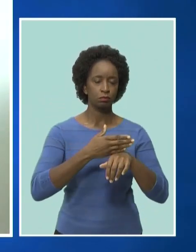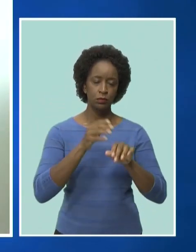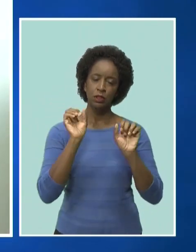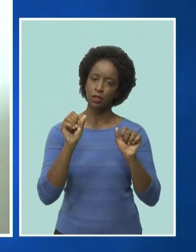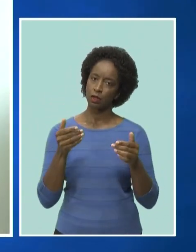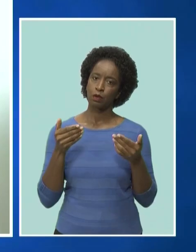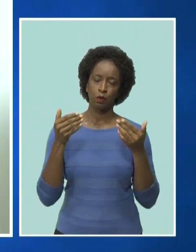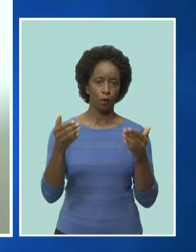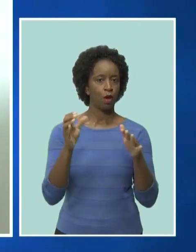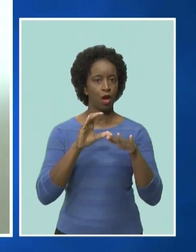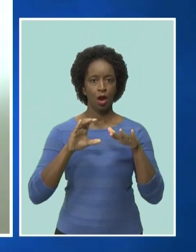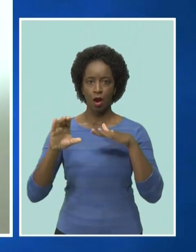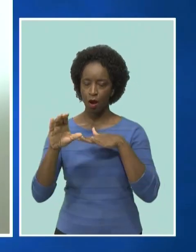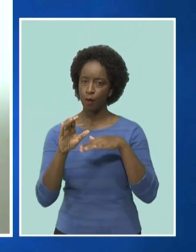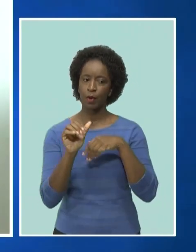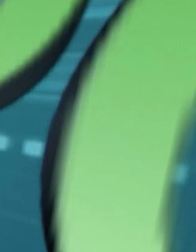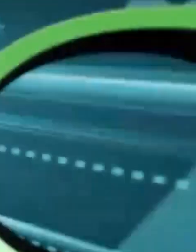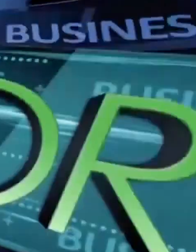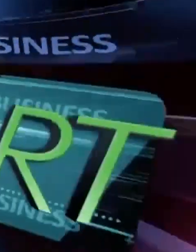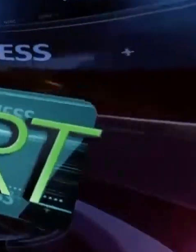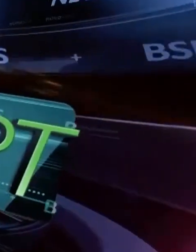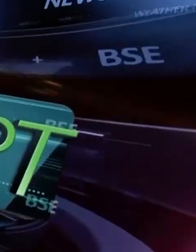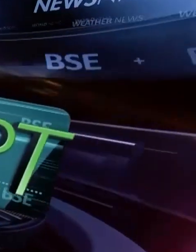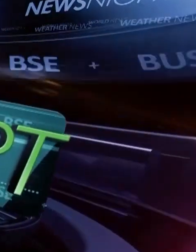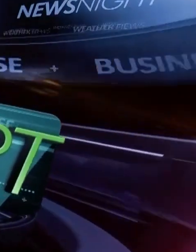the international cinemas.